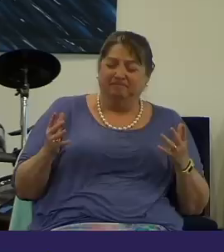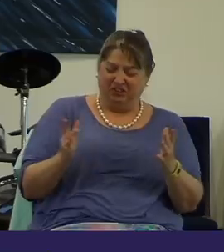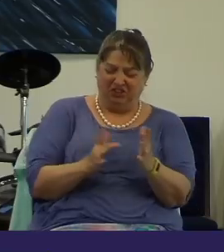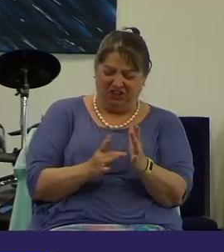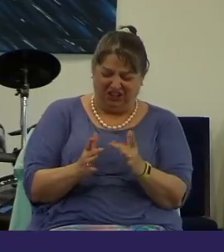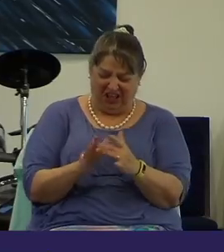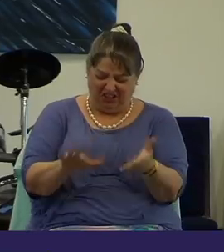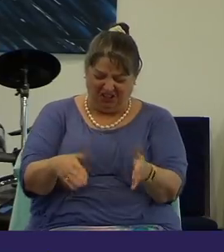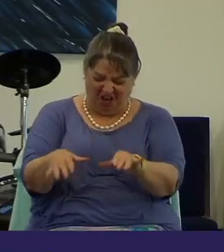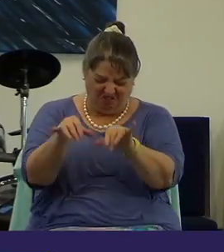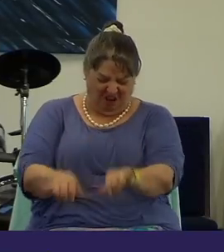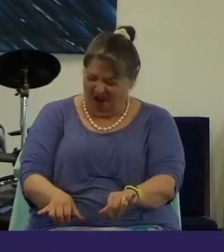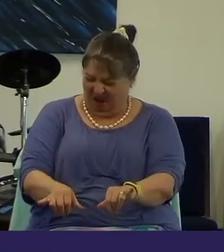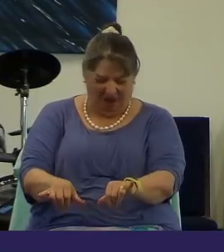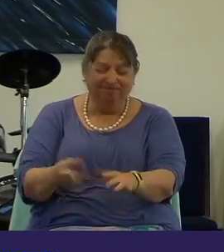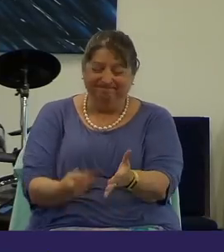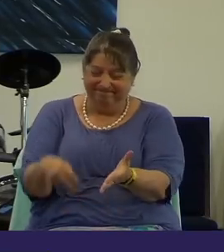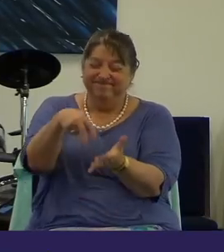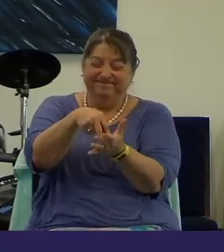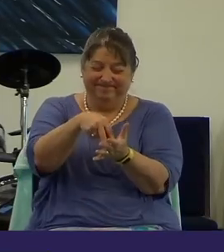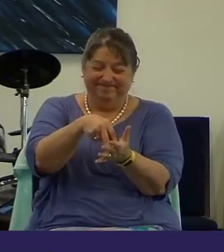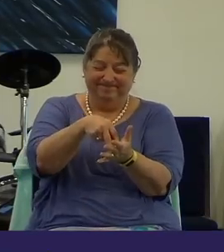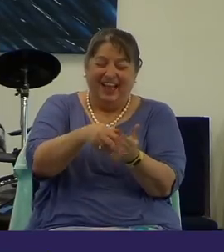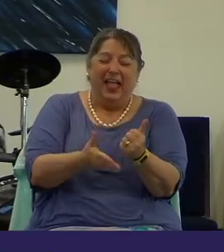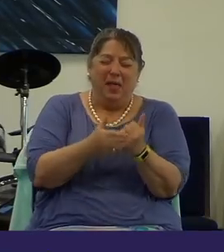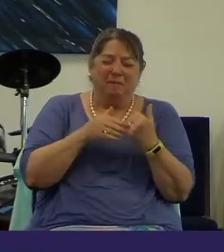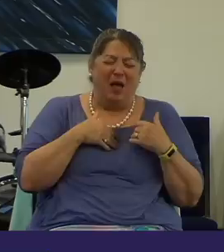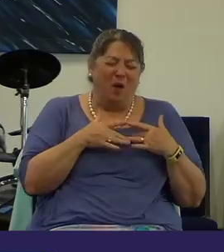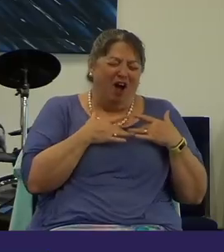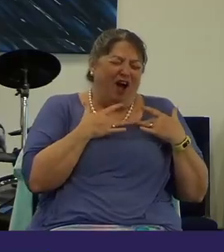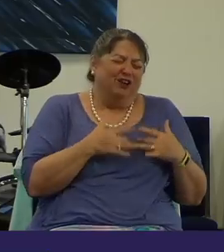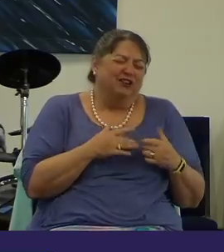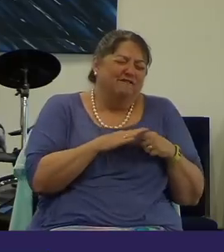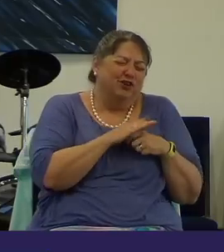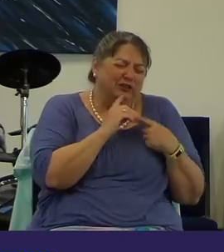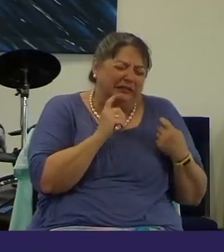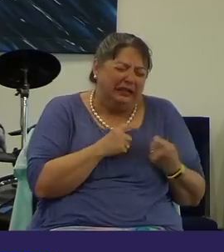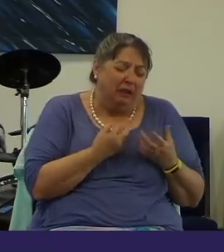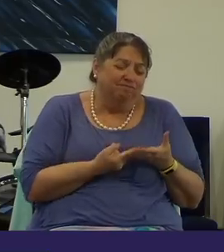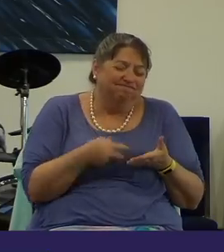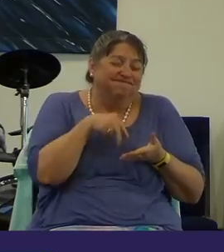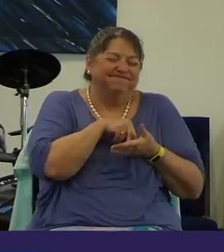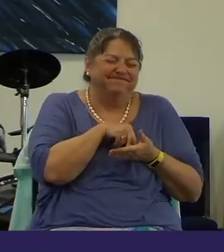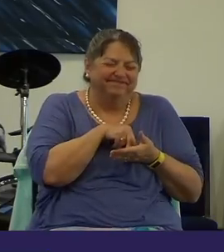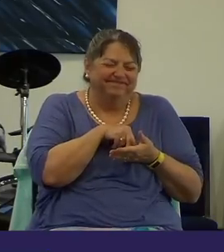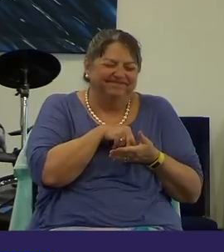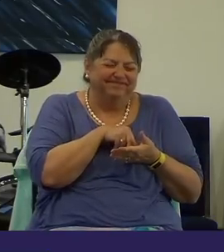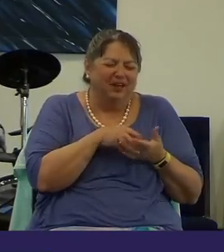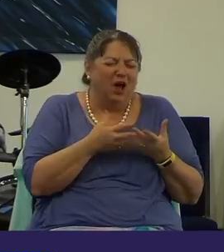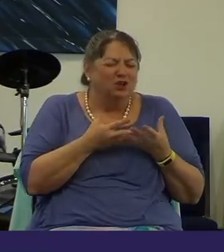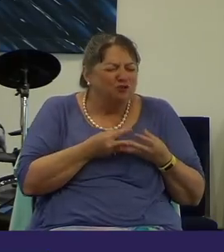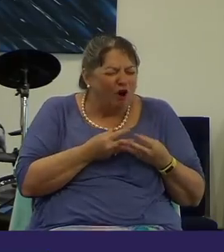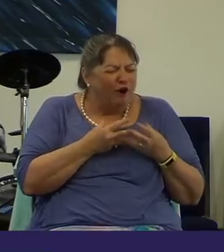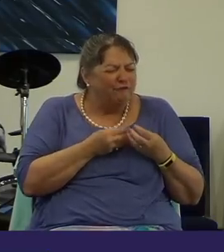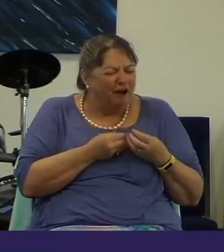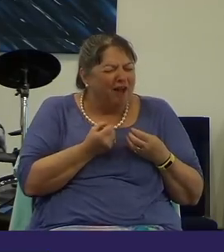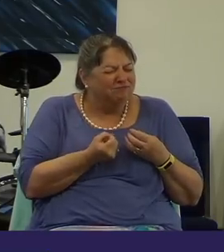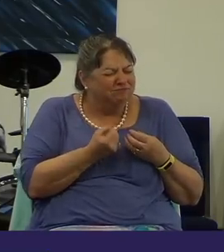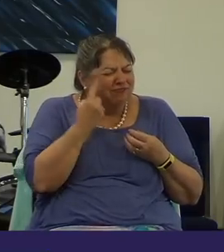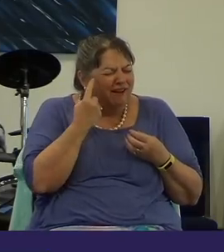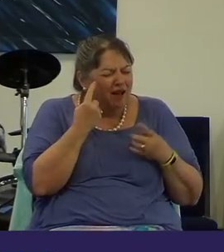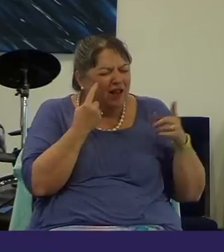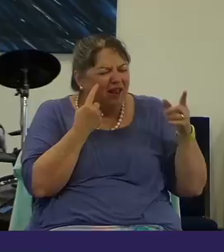the dead, and we pray today that you would raise up our own hearts. We pray that you would soften hearts and quicken our hearts, and that you would bind